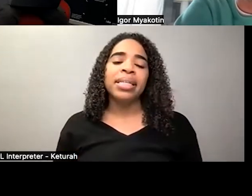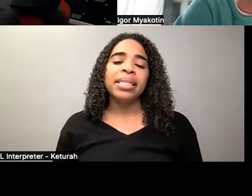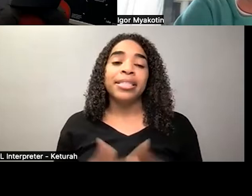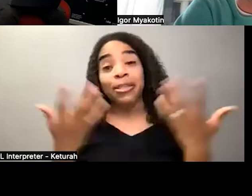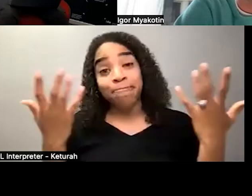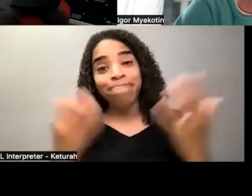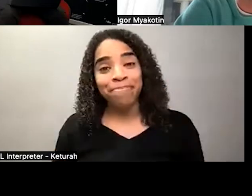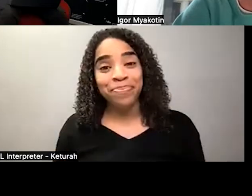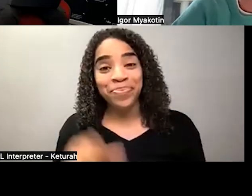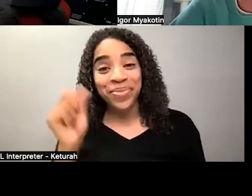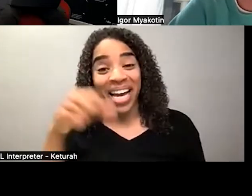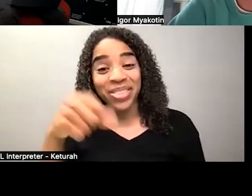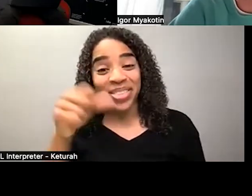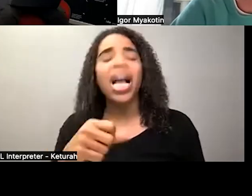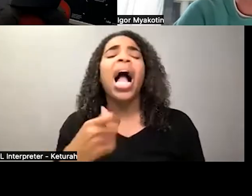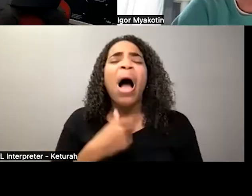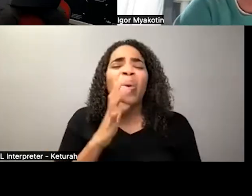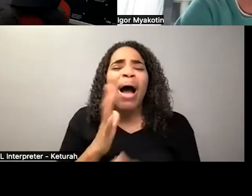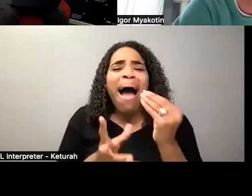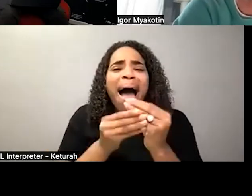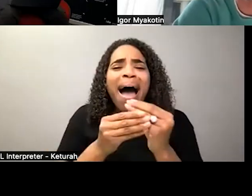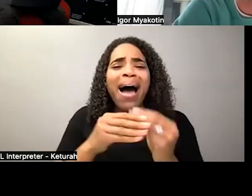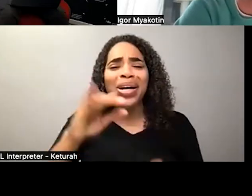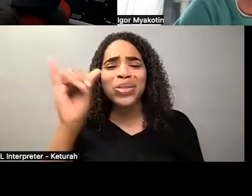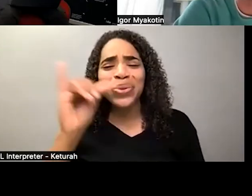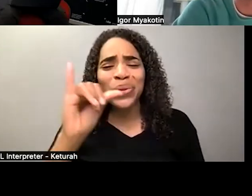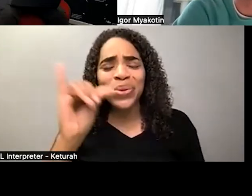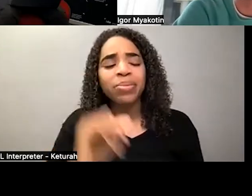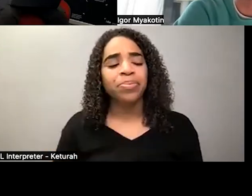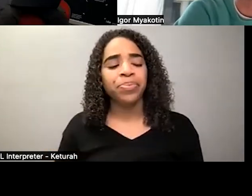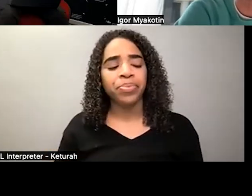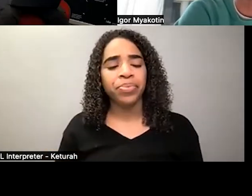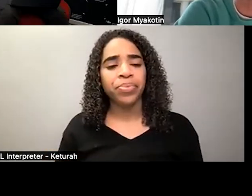yeah, I wanted to say something